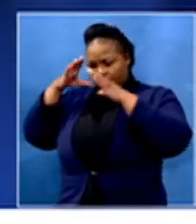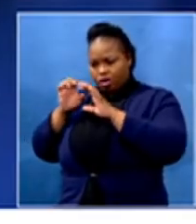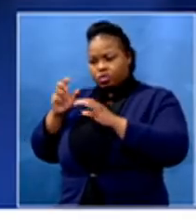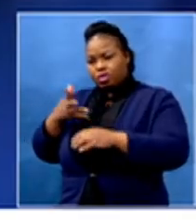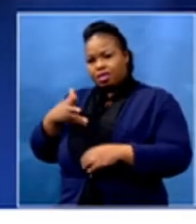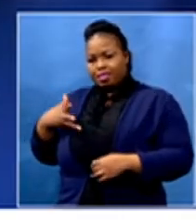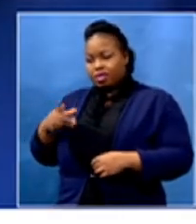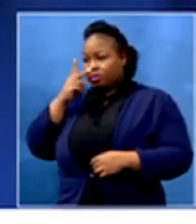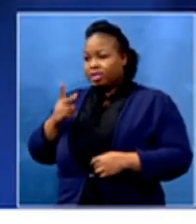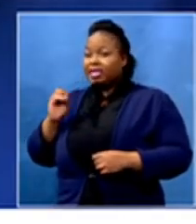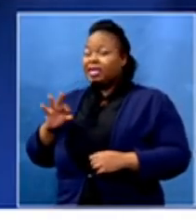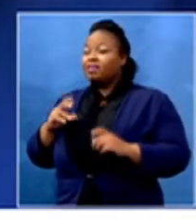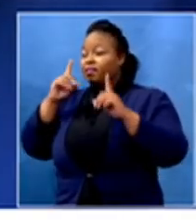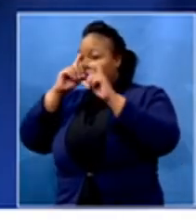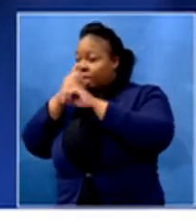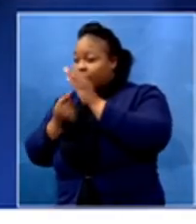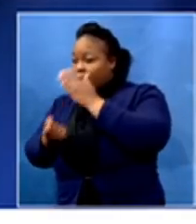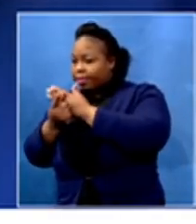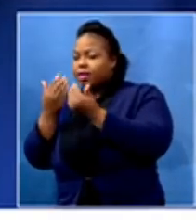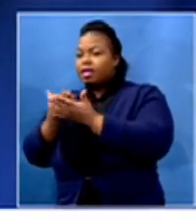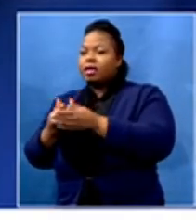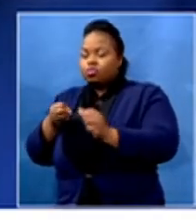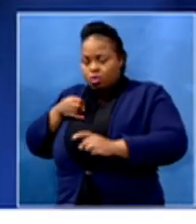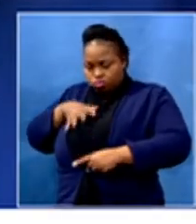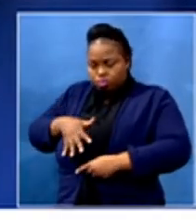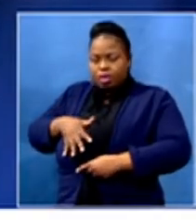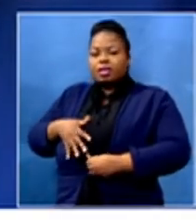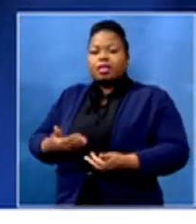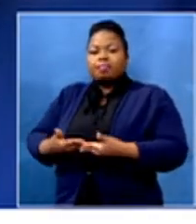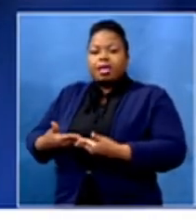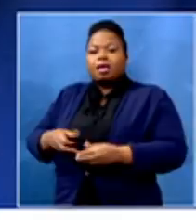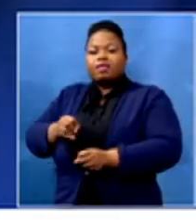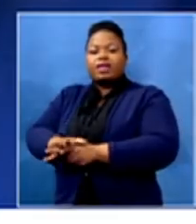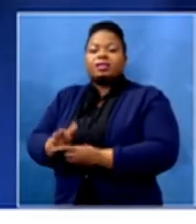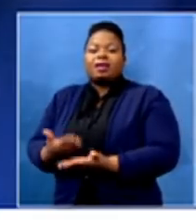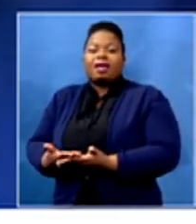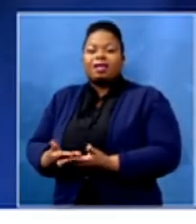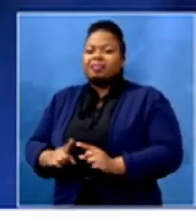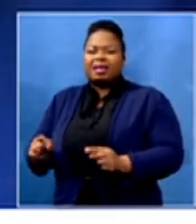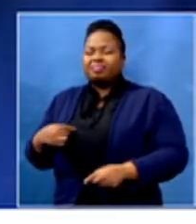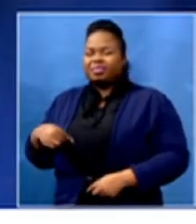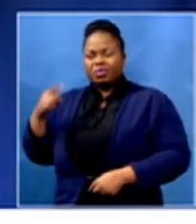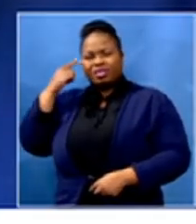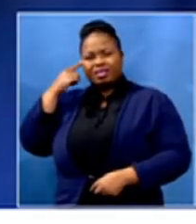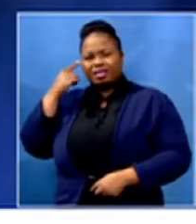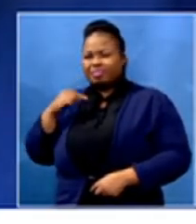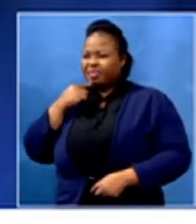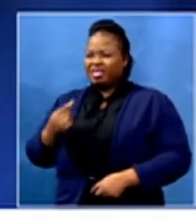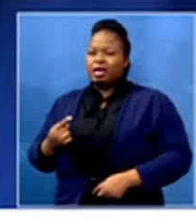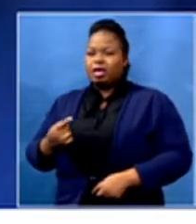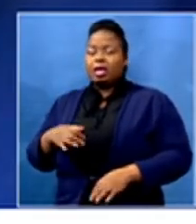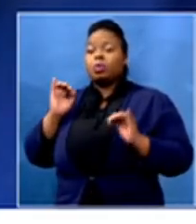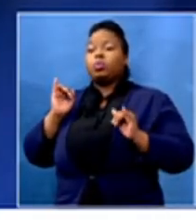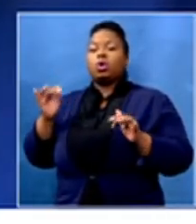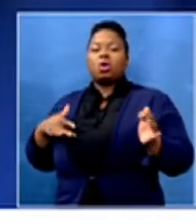are complications that are arising out of that. But generally, again, I would say I wouldn't raise that as a matter of